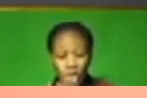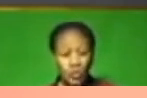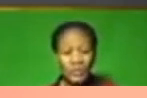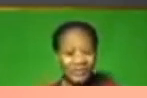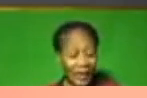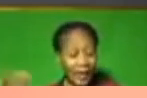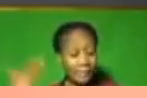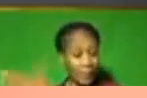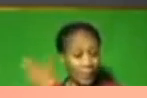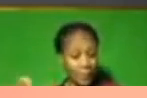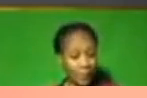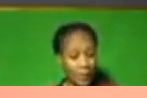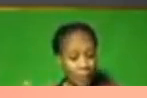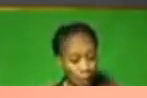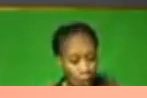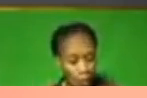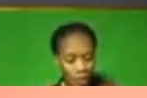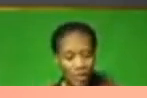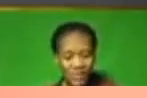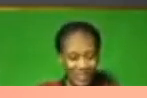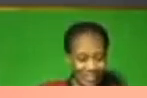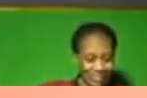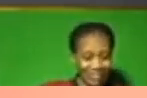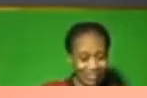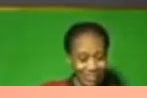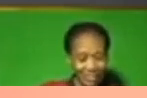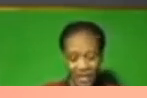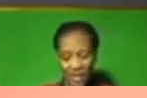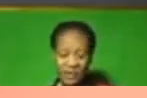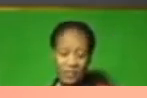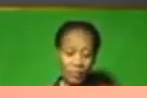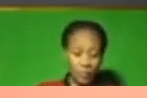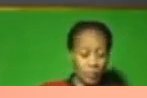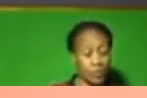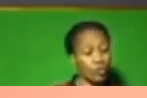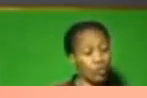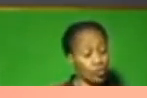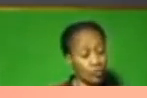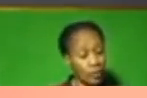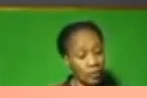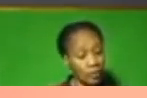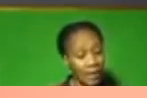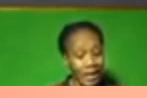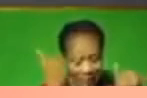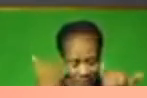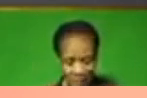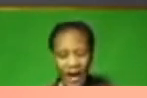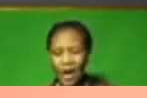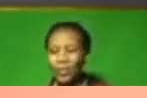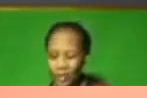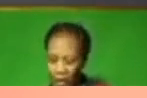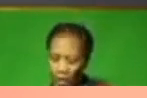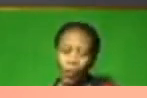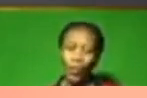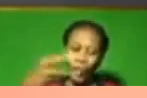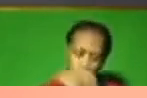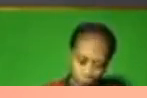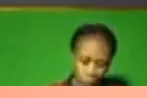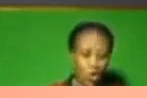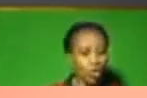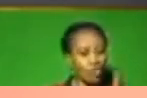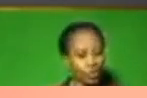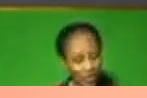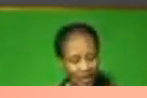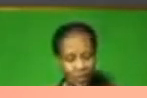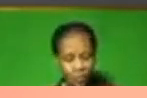past prevented from playing a key role in the economy of their country do indeed play that key